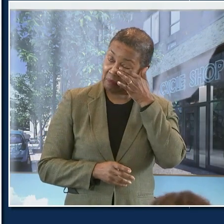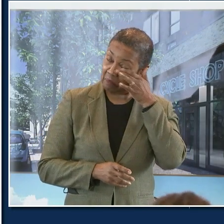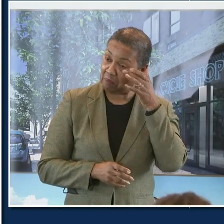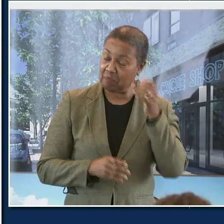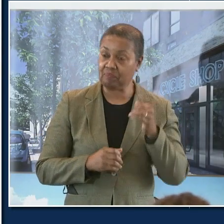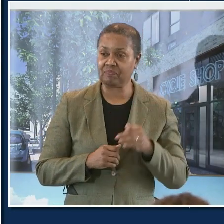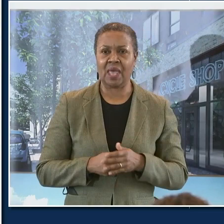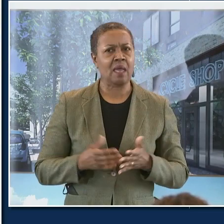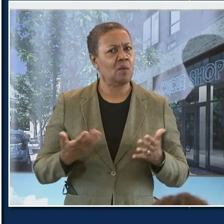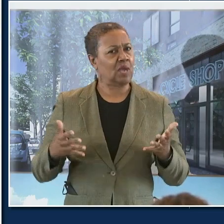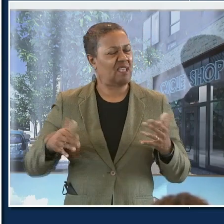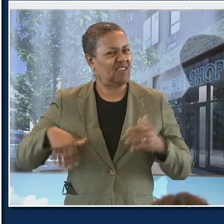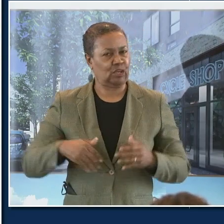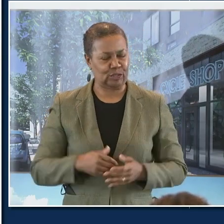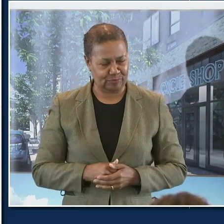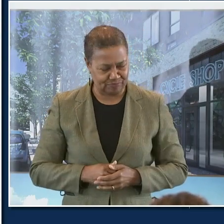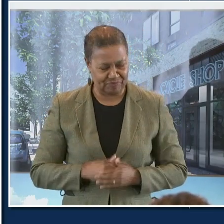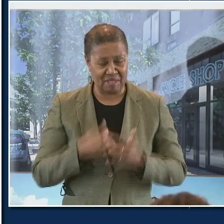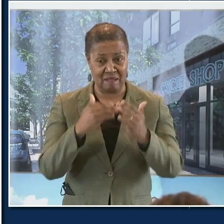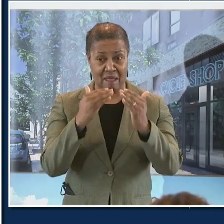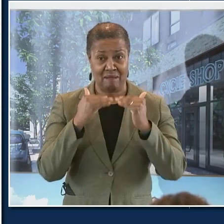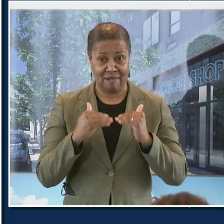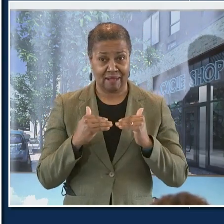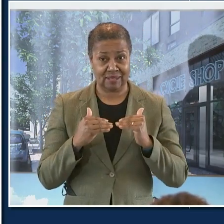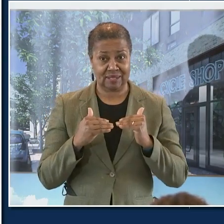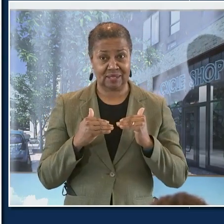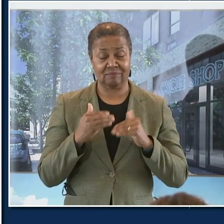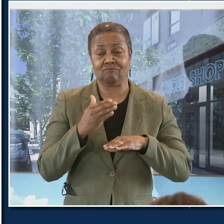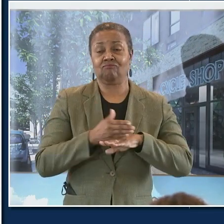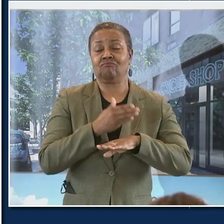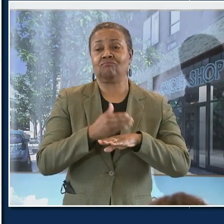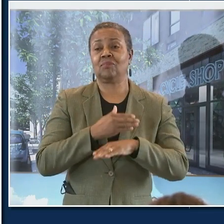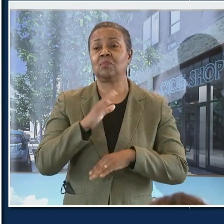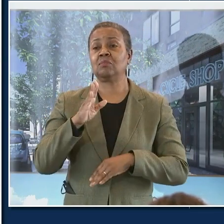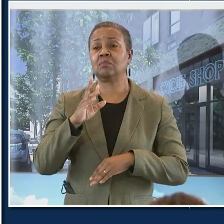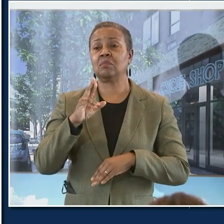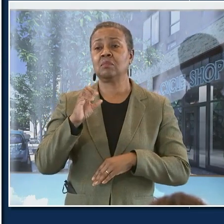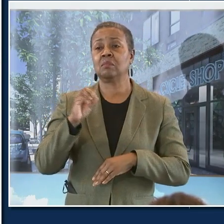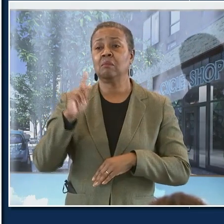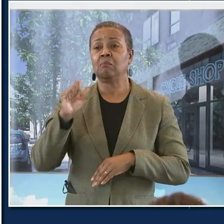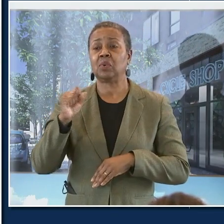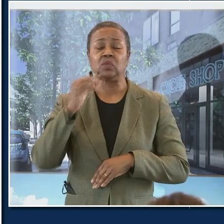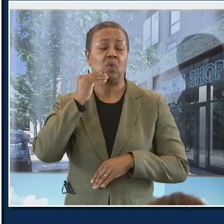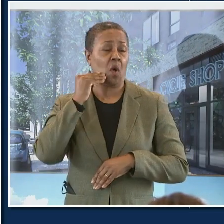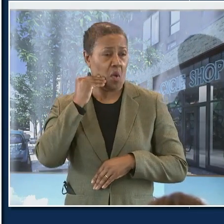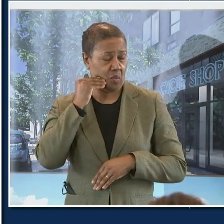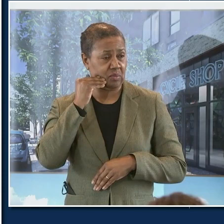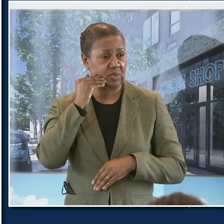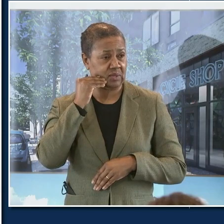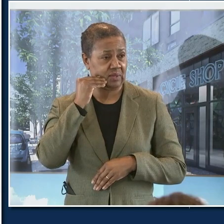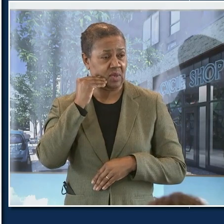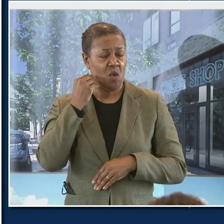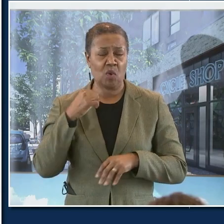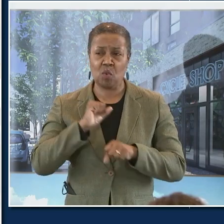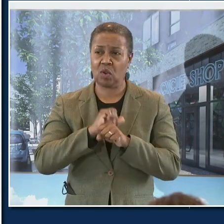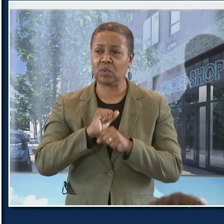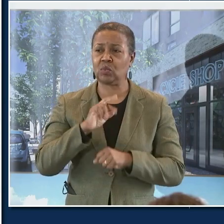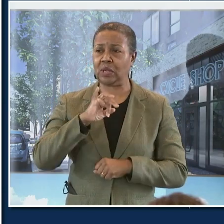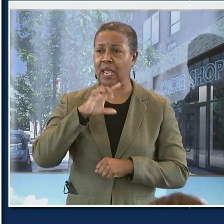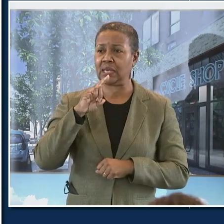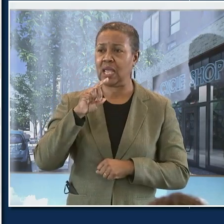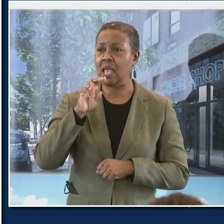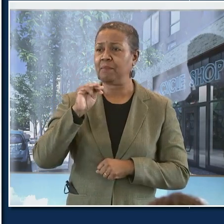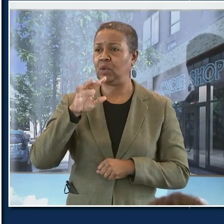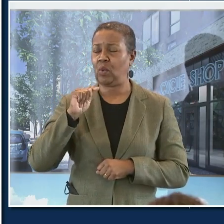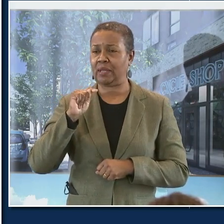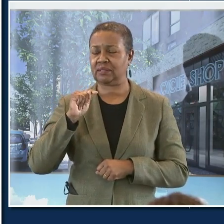And we're not done yet. Next in this area is the renovation of Brooks Homes. And we're working with Related Midwest on